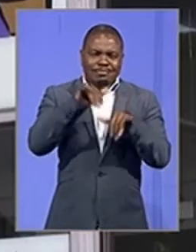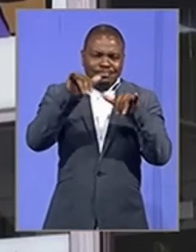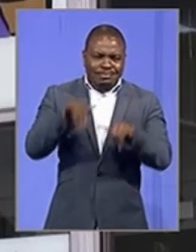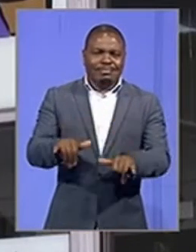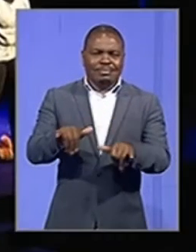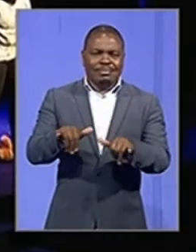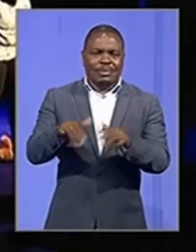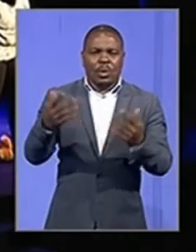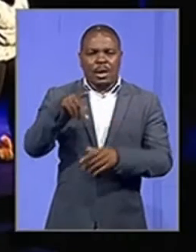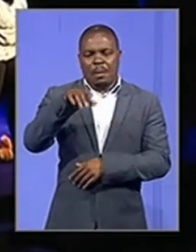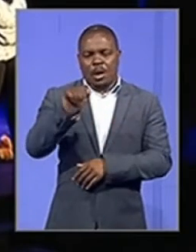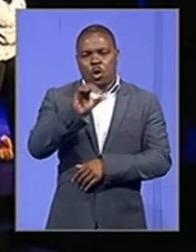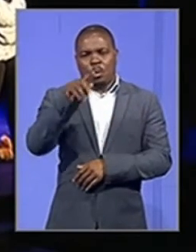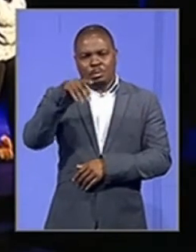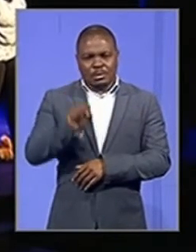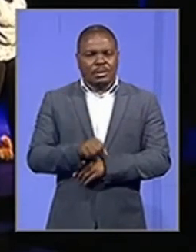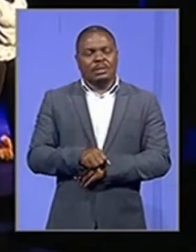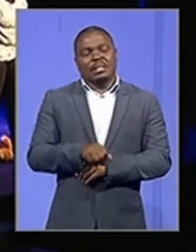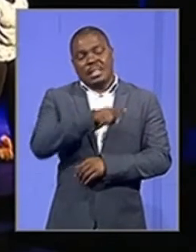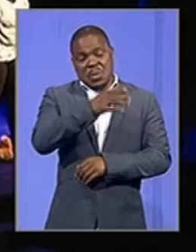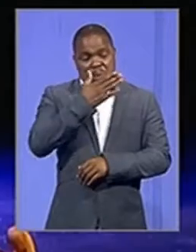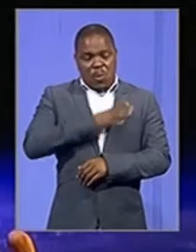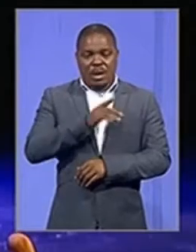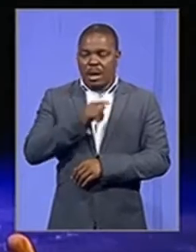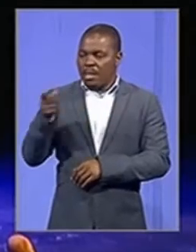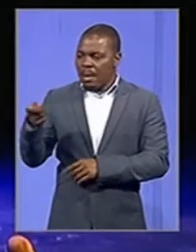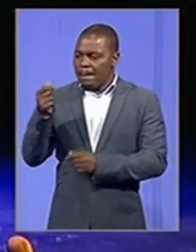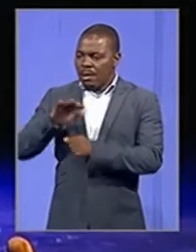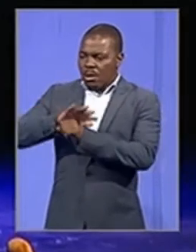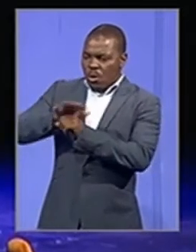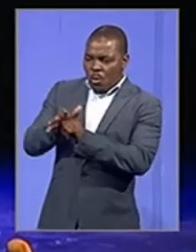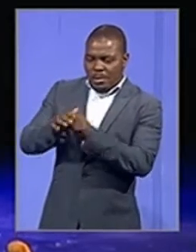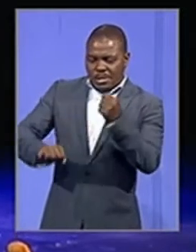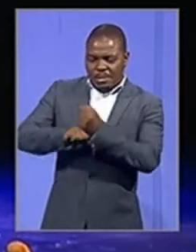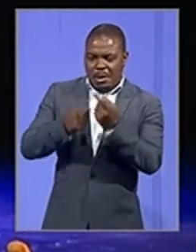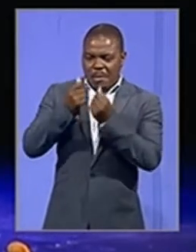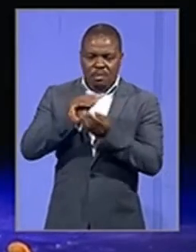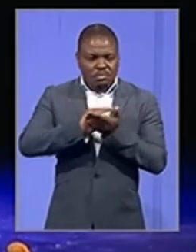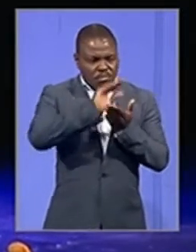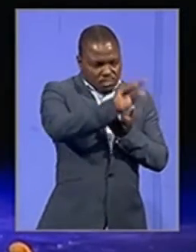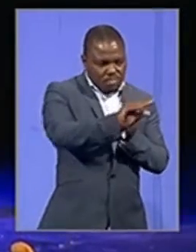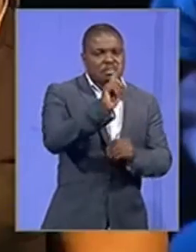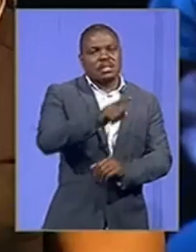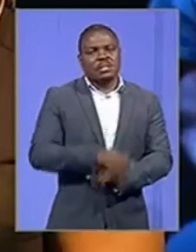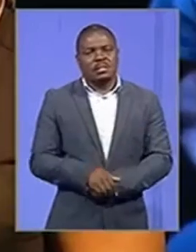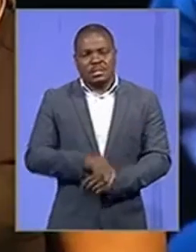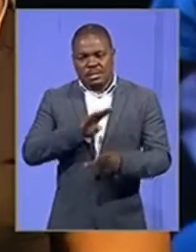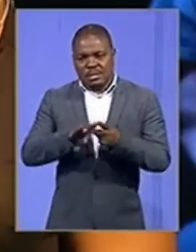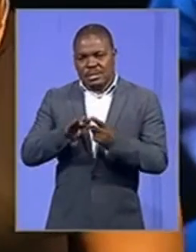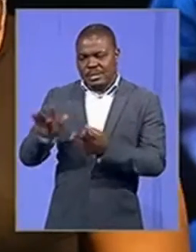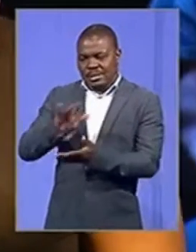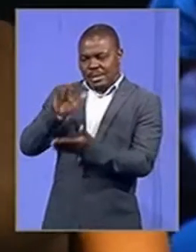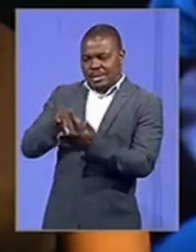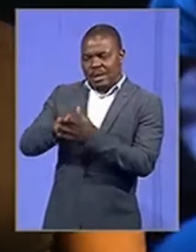robala pegels. Ba batla tjhelete ya letlole la ho thusa ya COVID-19 le hore botsamaisi ba setsha sa